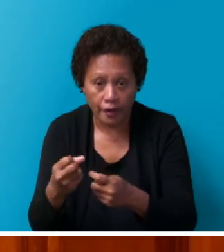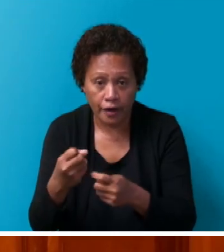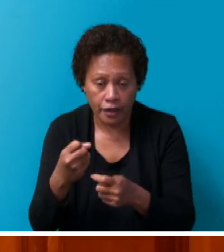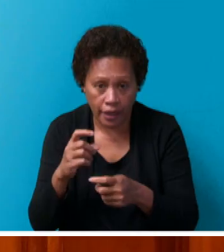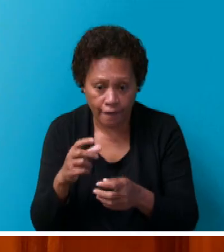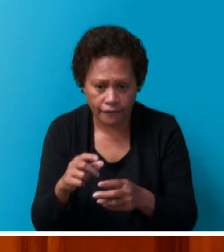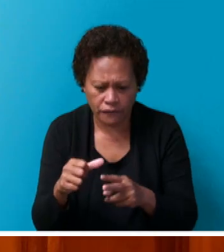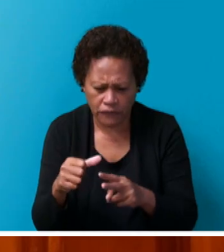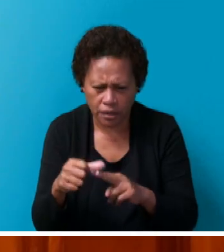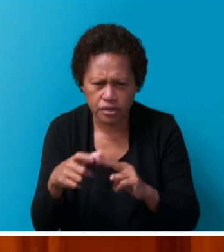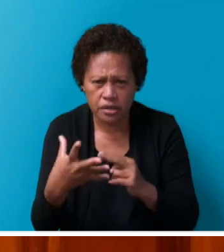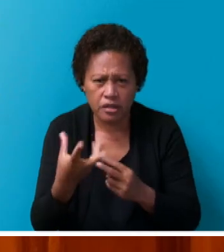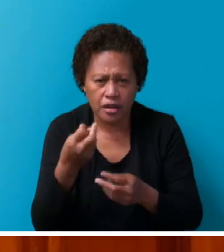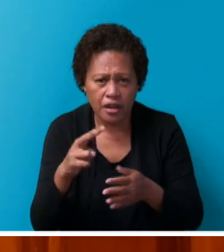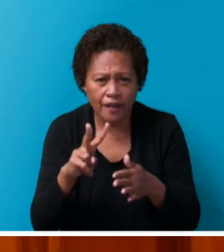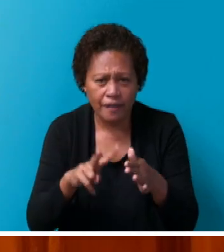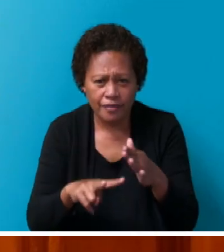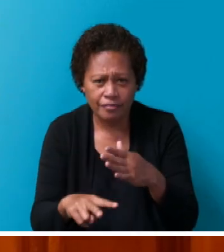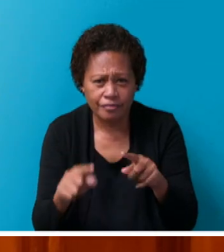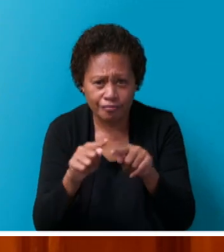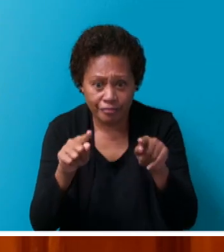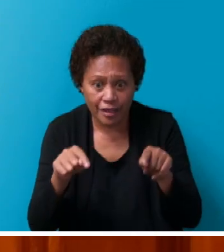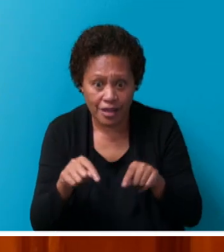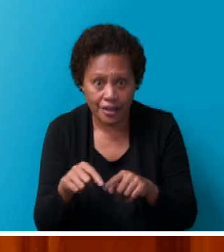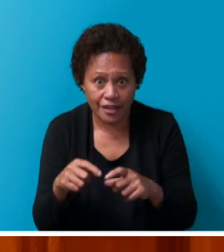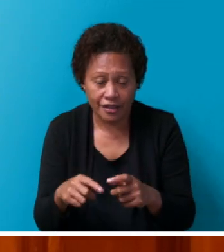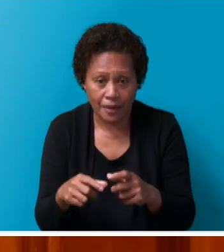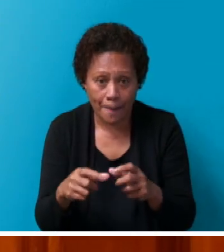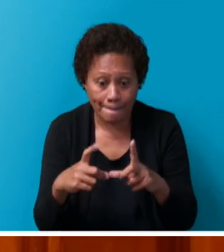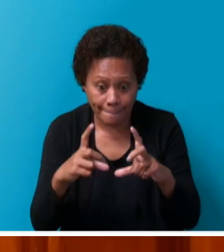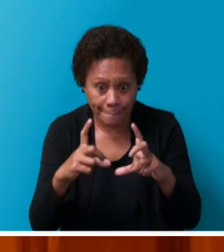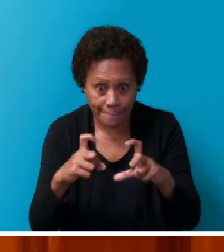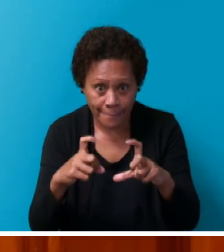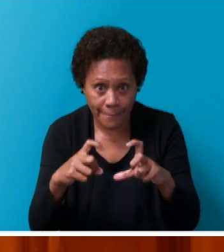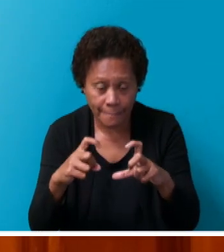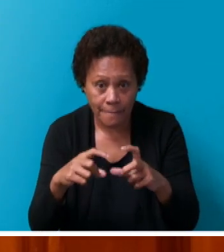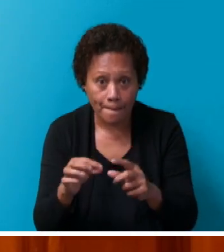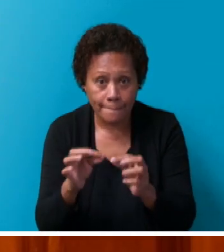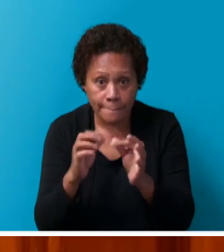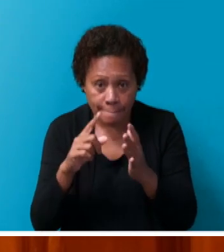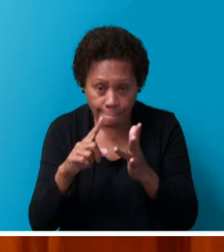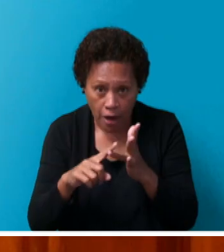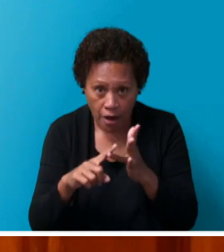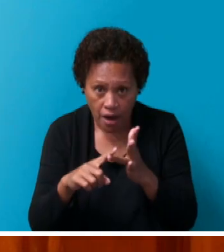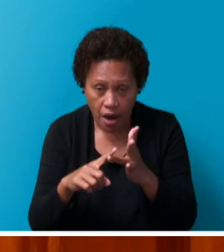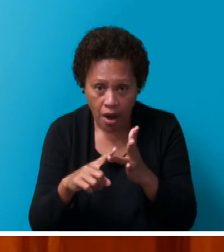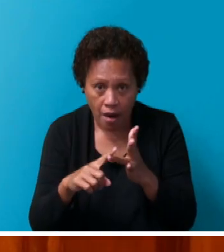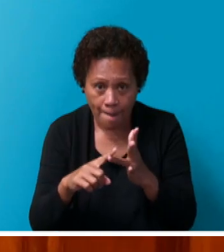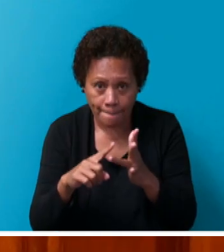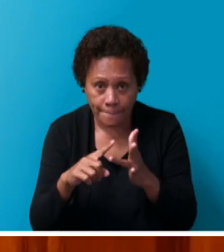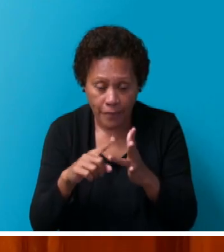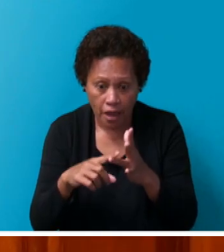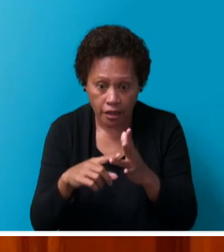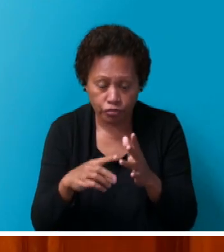Systems, or STANS, and it's an underwater camera system used in marine biology research to study fish and other marine life. It